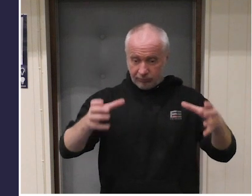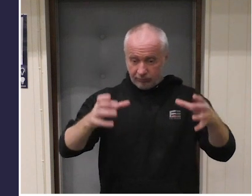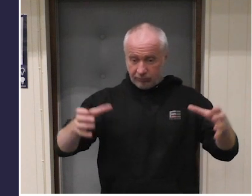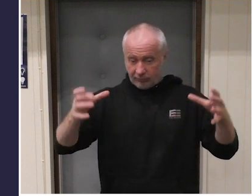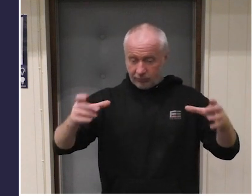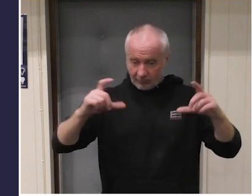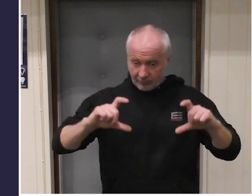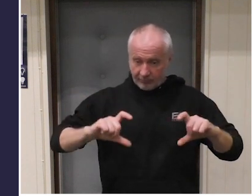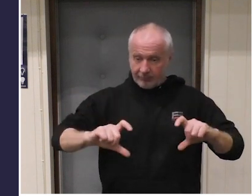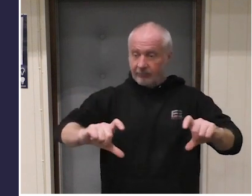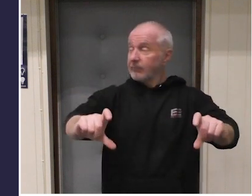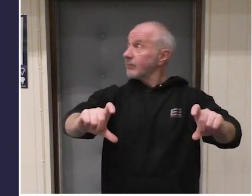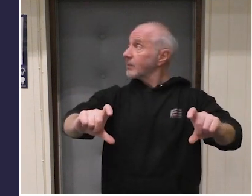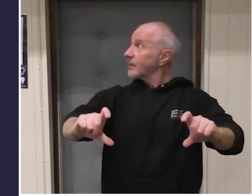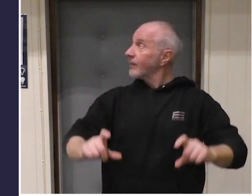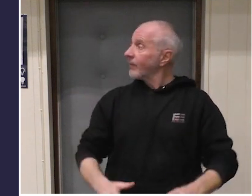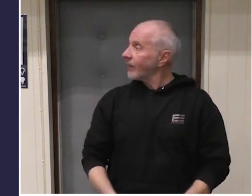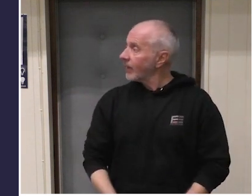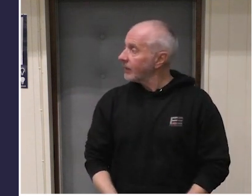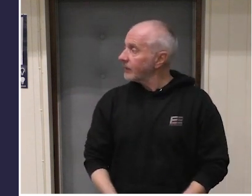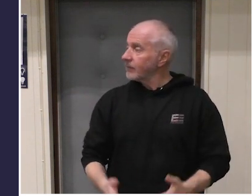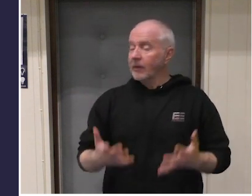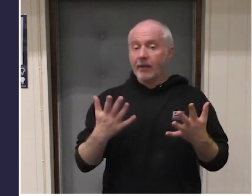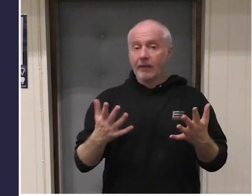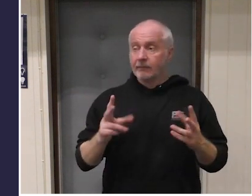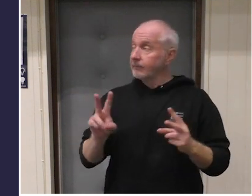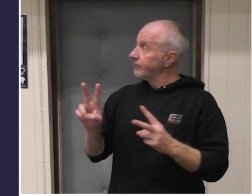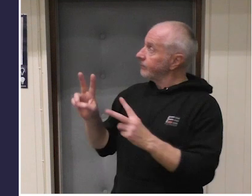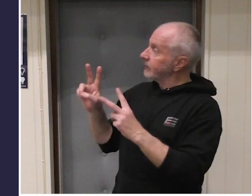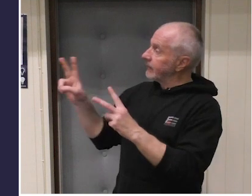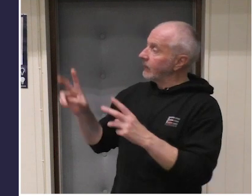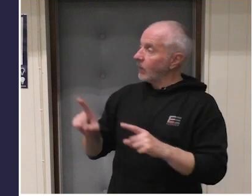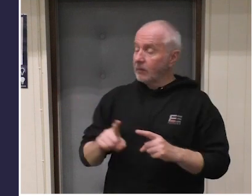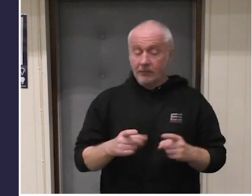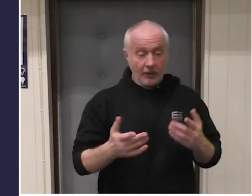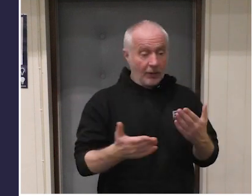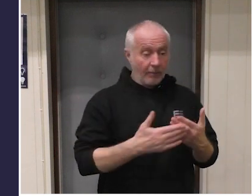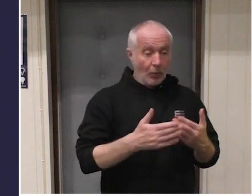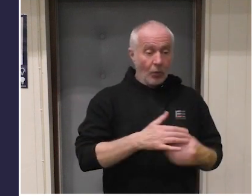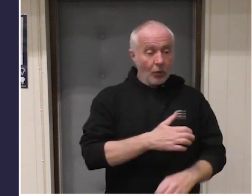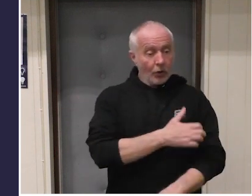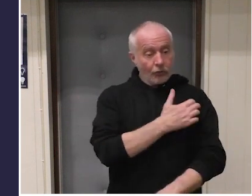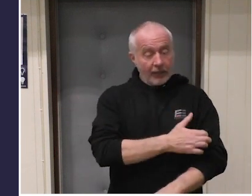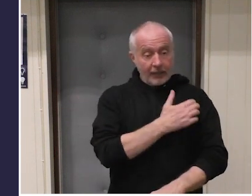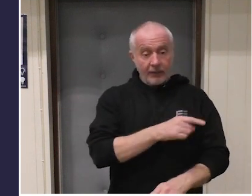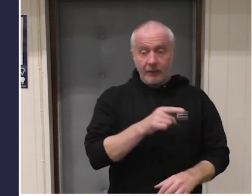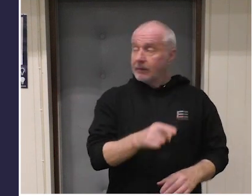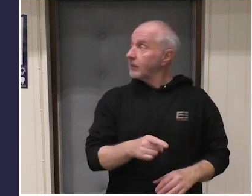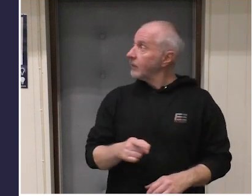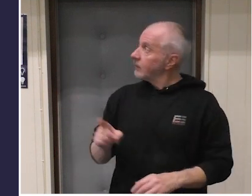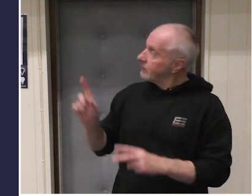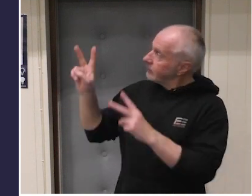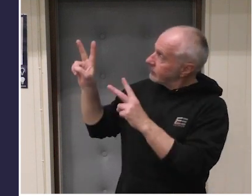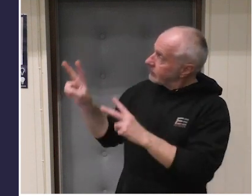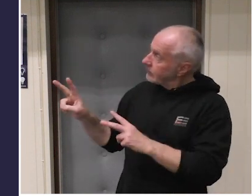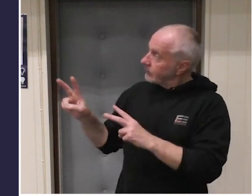constant. And then what you see is because there are more of the green offspring left, when you look at a